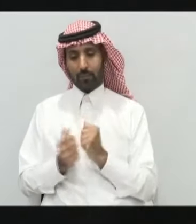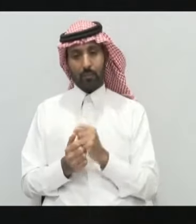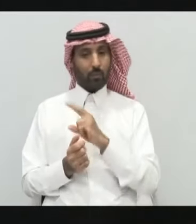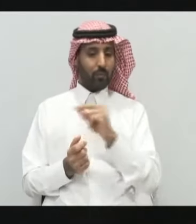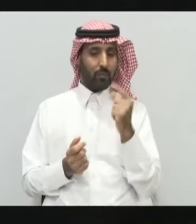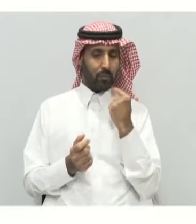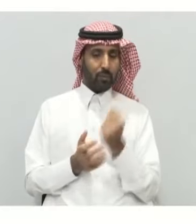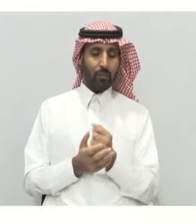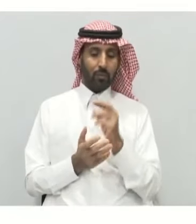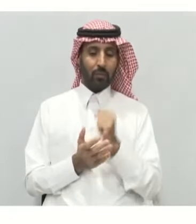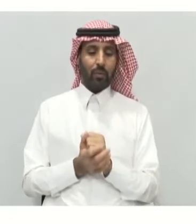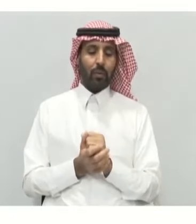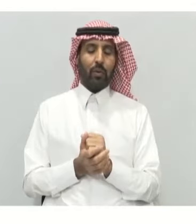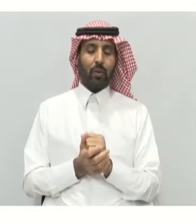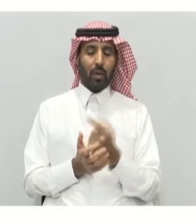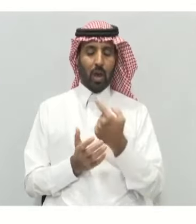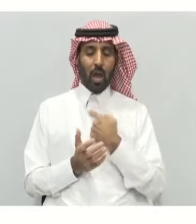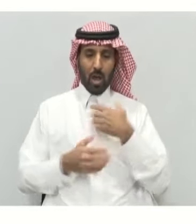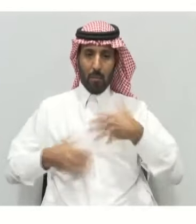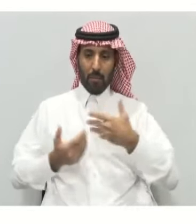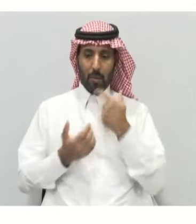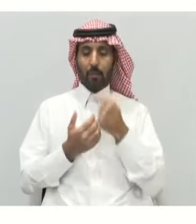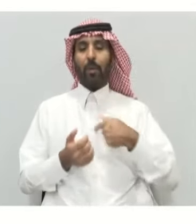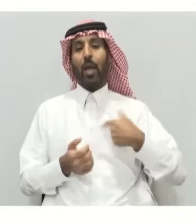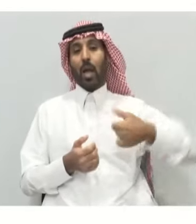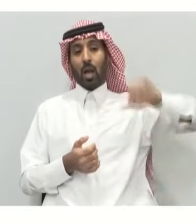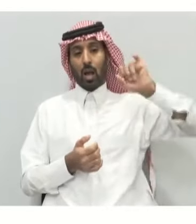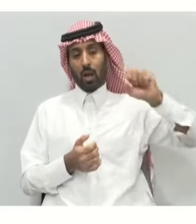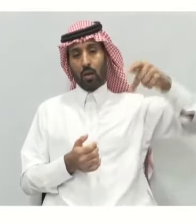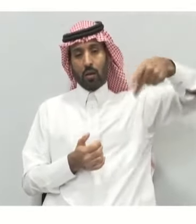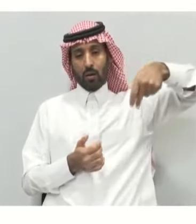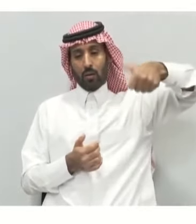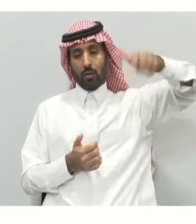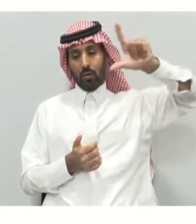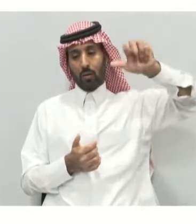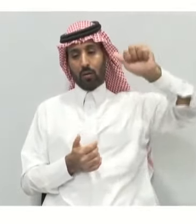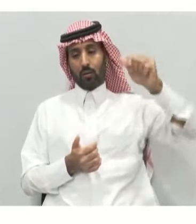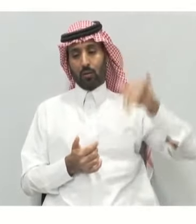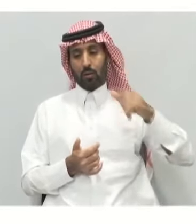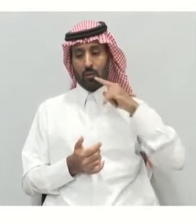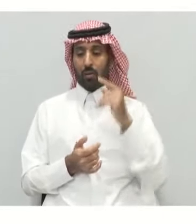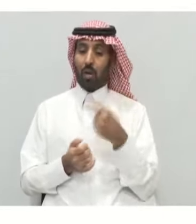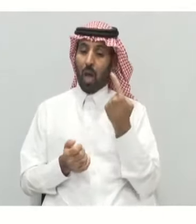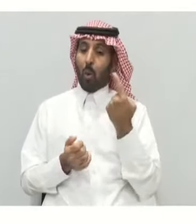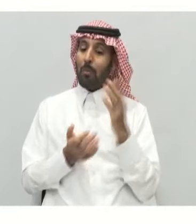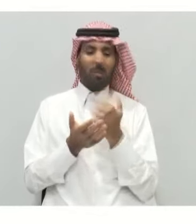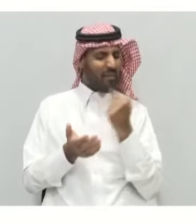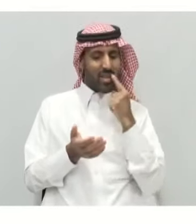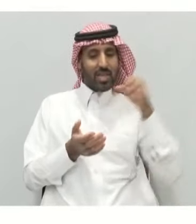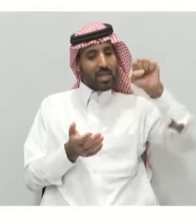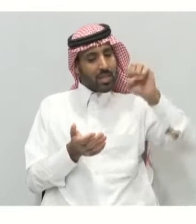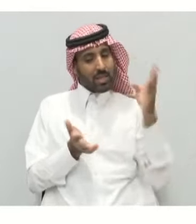for example, here, I play, you play, they play.